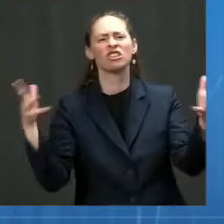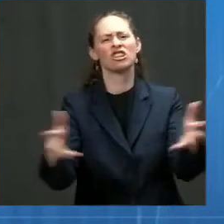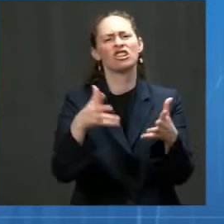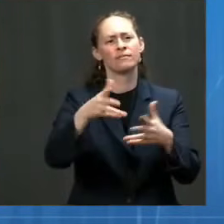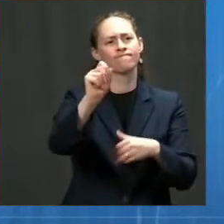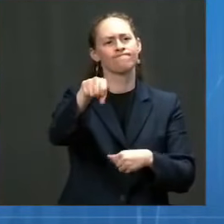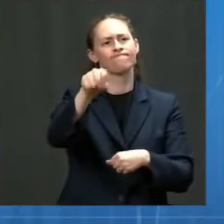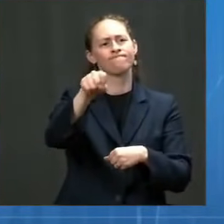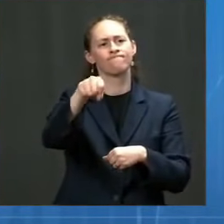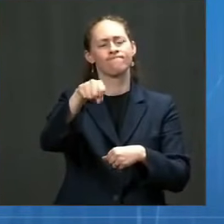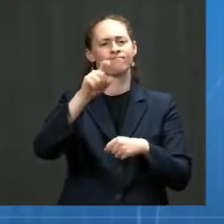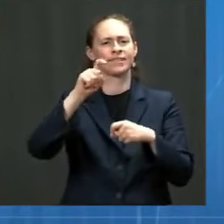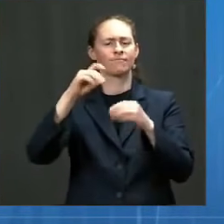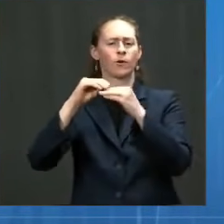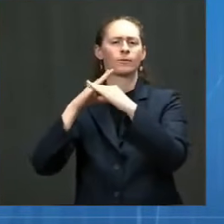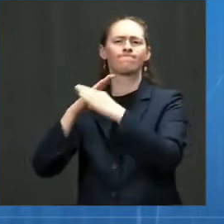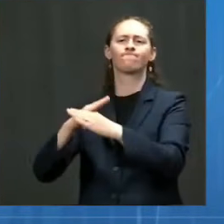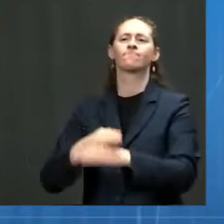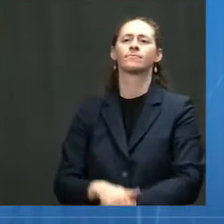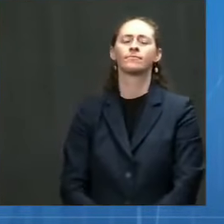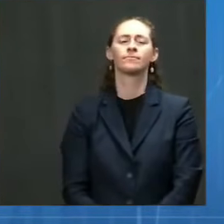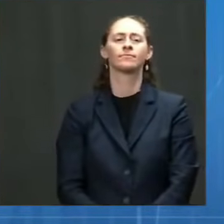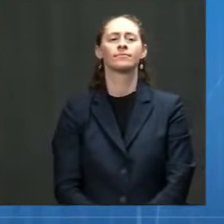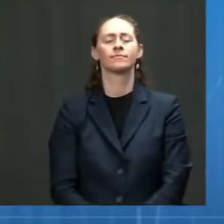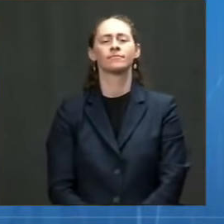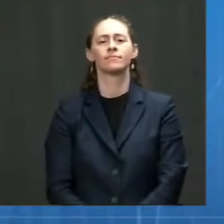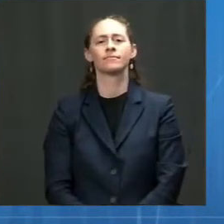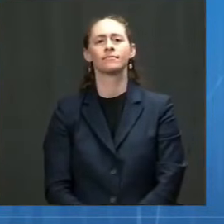Let's go to Ouija at CBS.